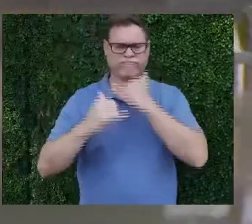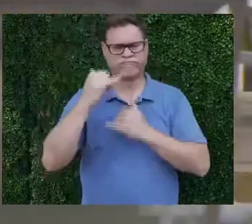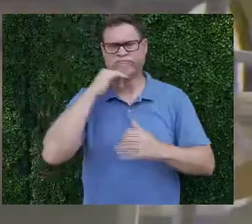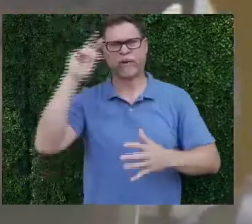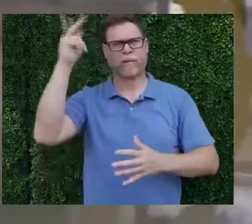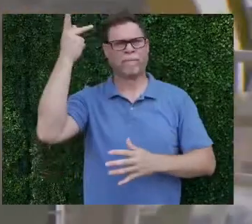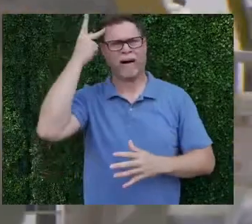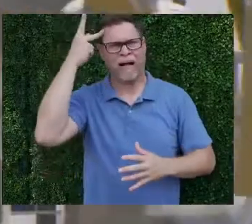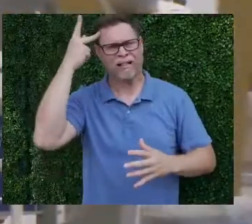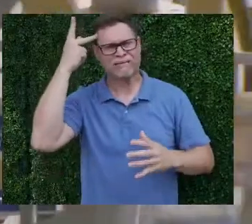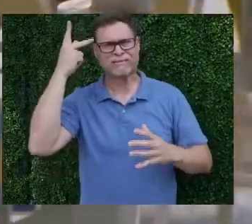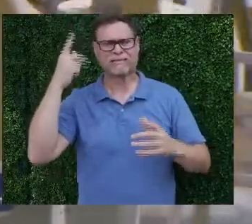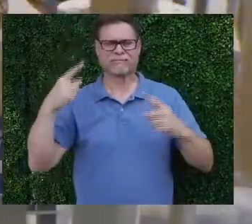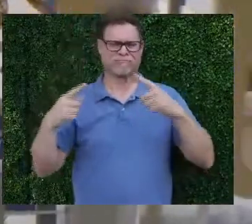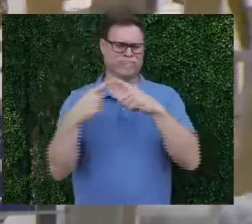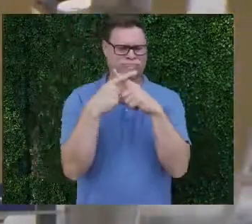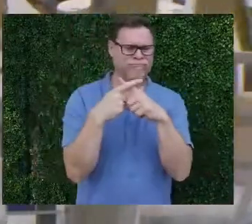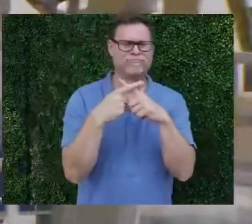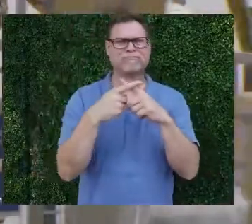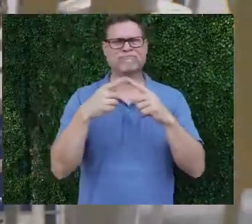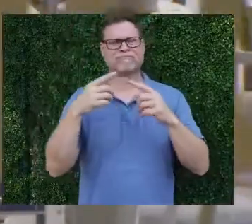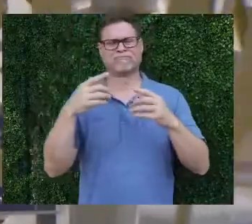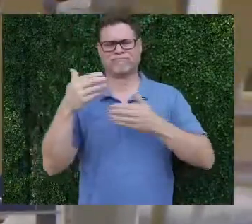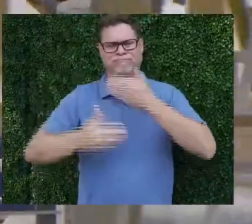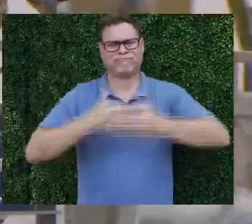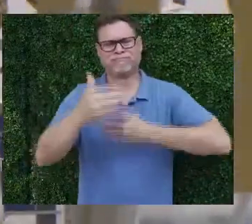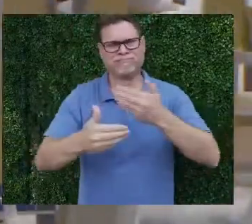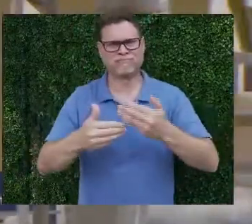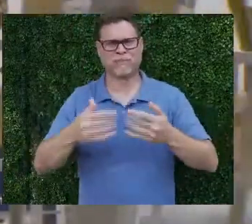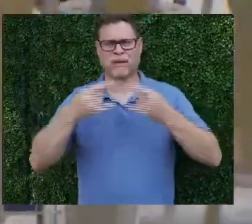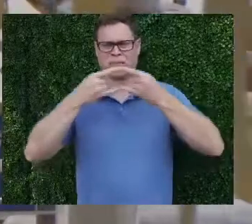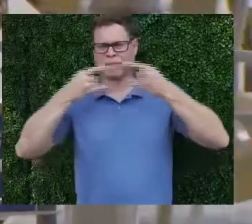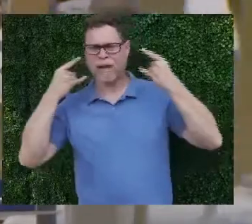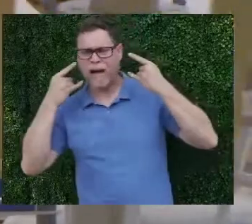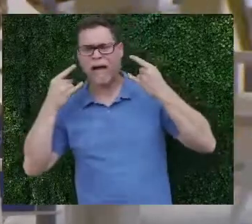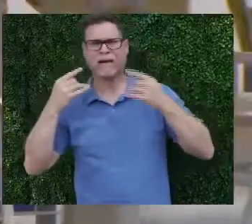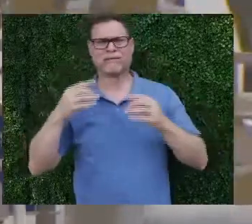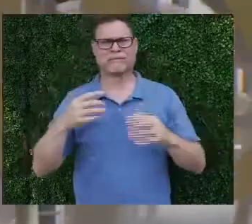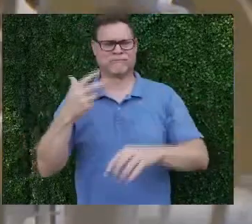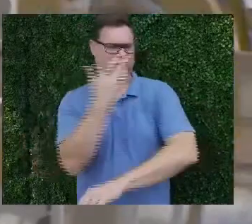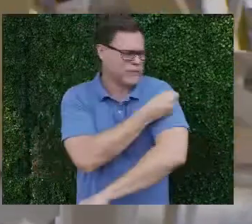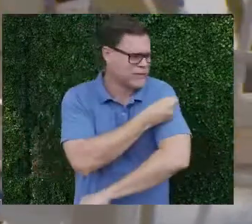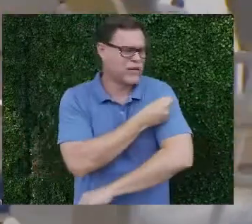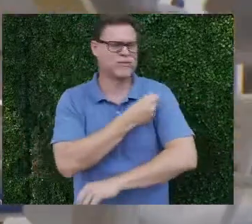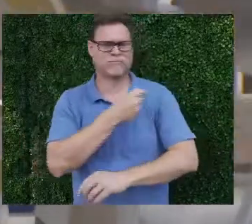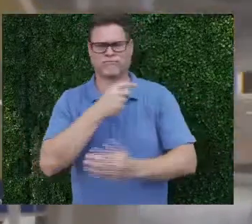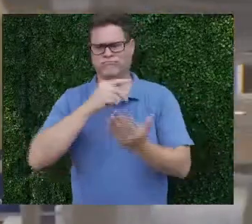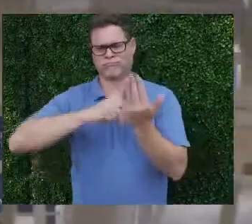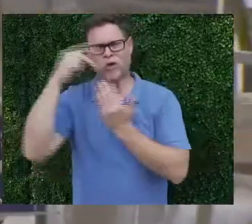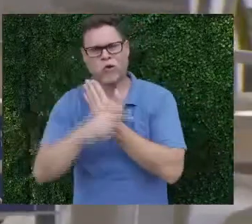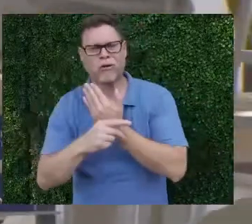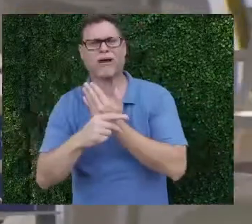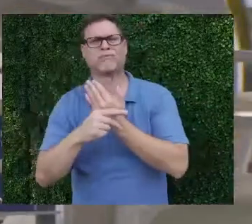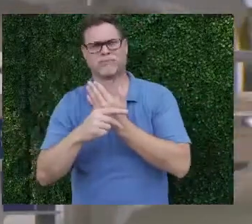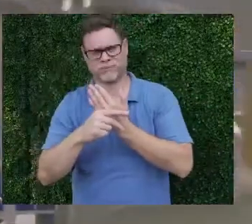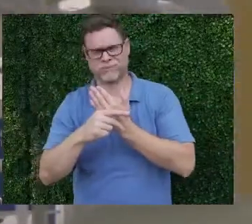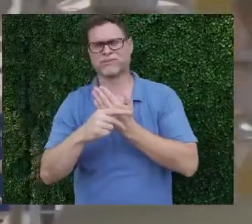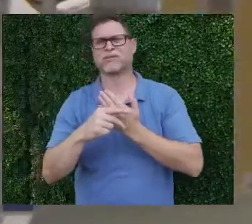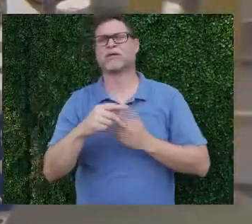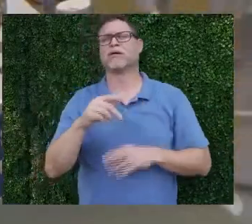took shape, unfortunately, as it relates to mask wearing, as it relates to the vaccination programs themselves.